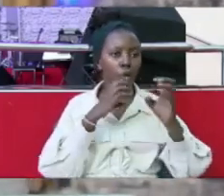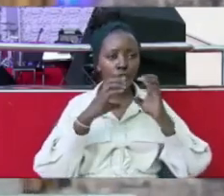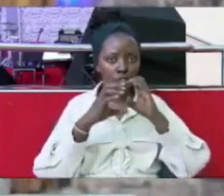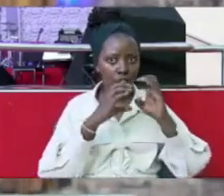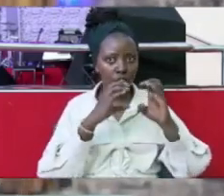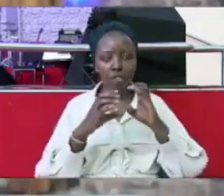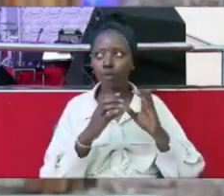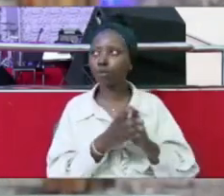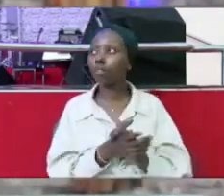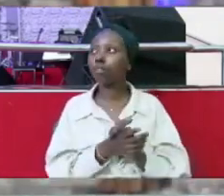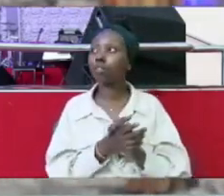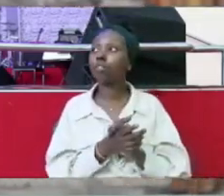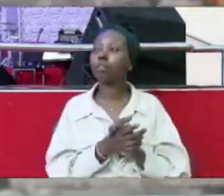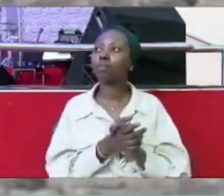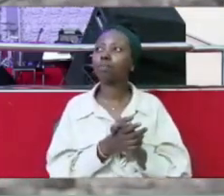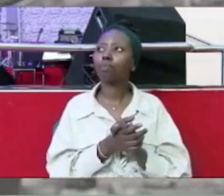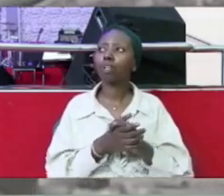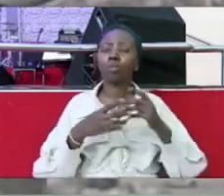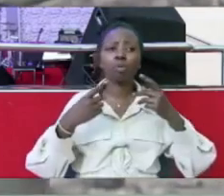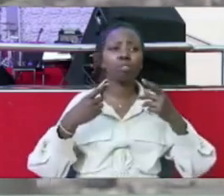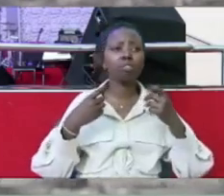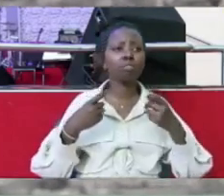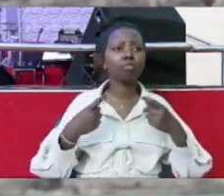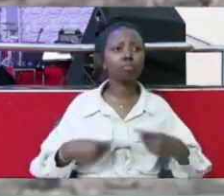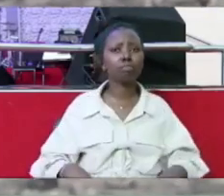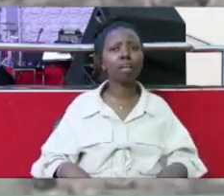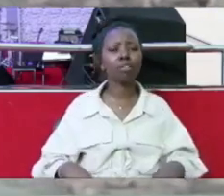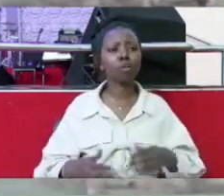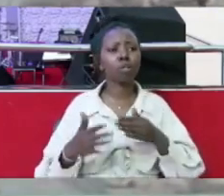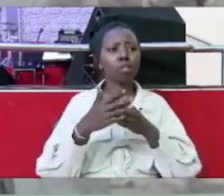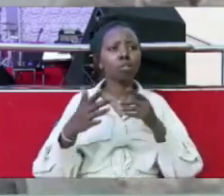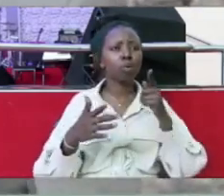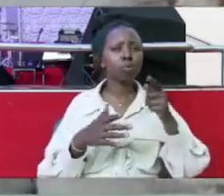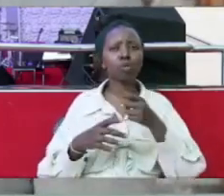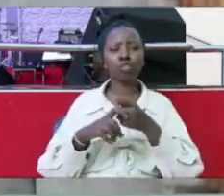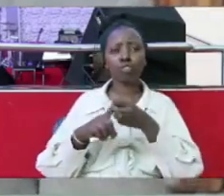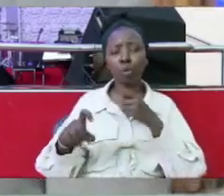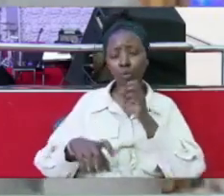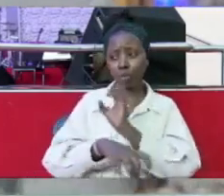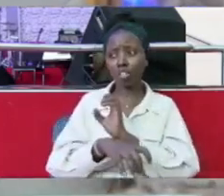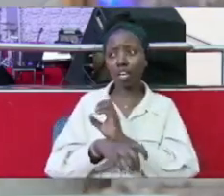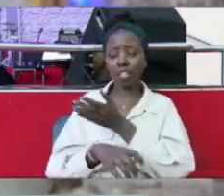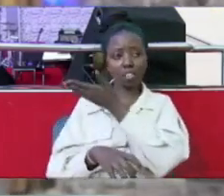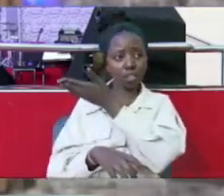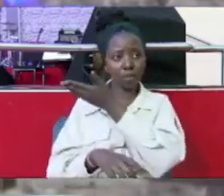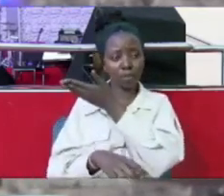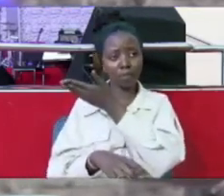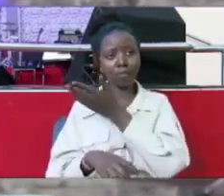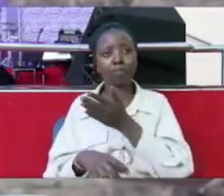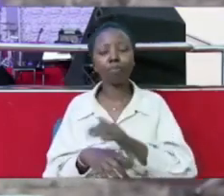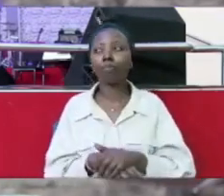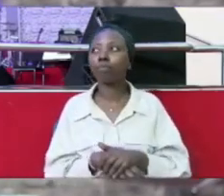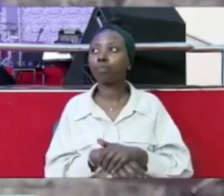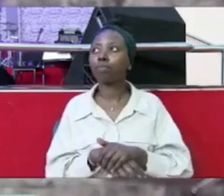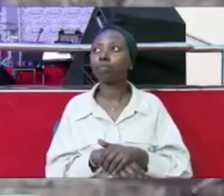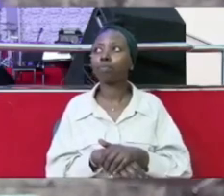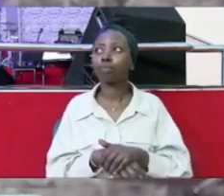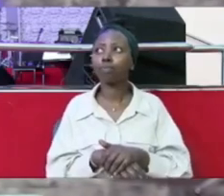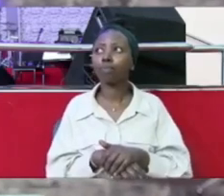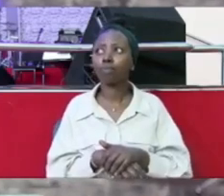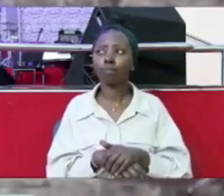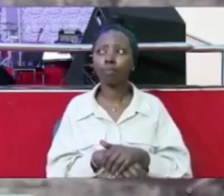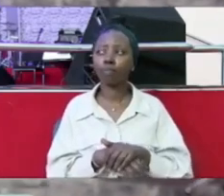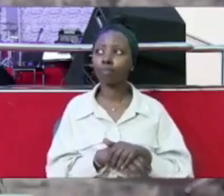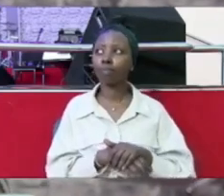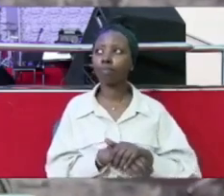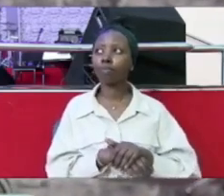kwamba umakinike. So if someone stops you even when you are getting out of here from the church, baba mtu kama atakusimamisha pale ukitoka kanisa,